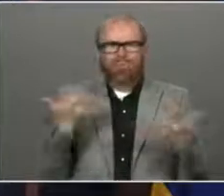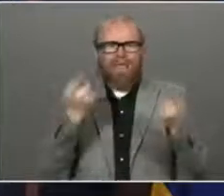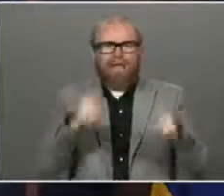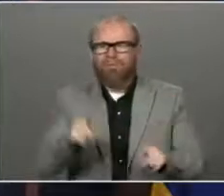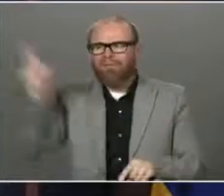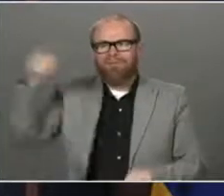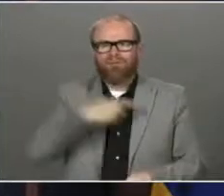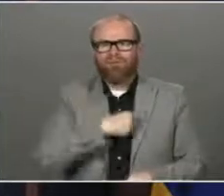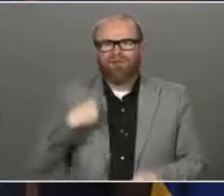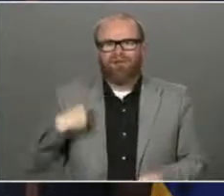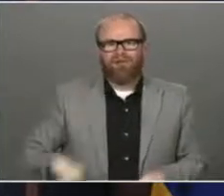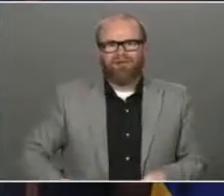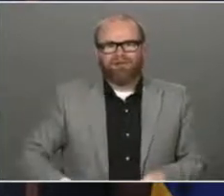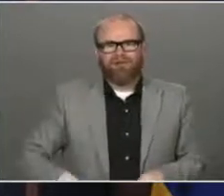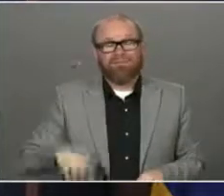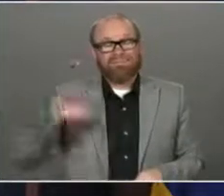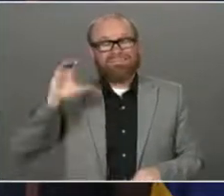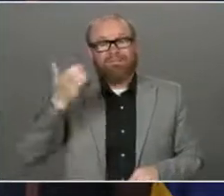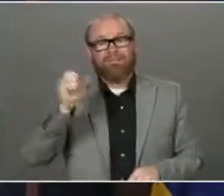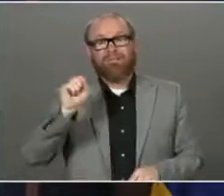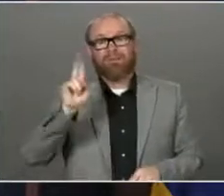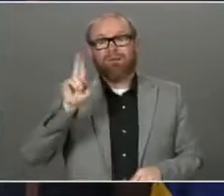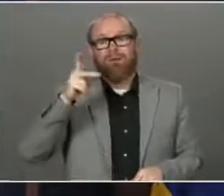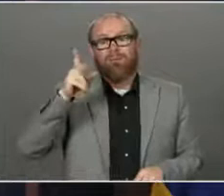supply chains. And sadly,